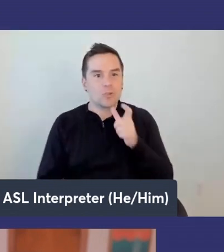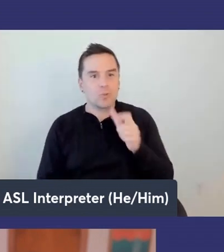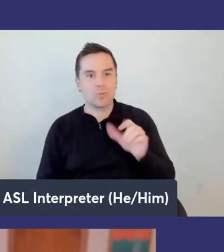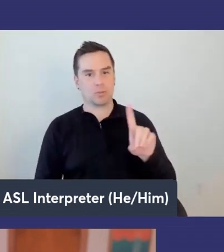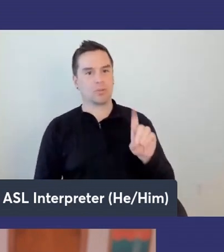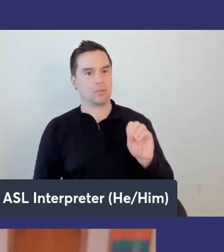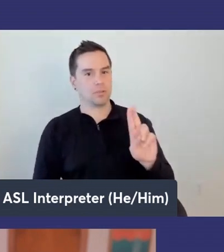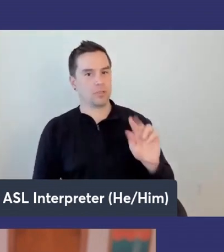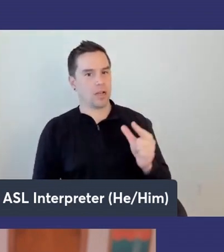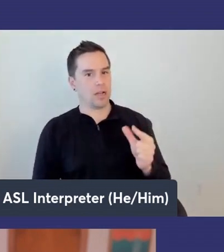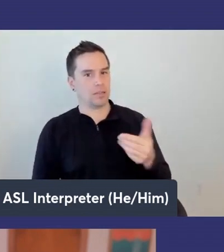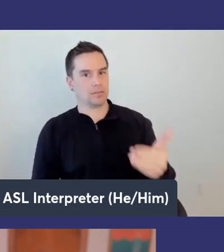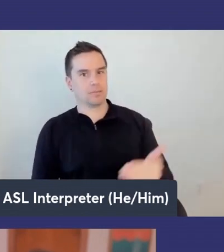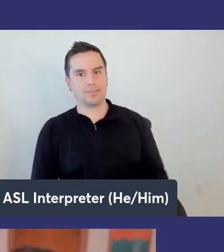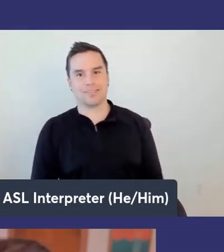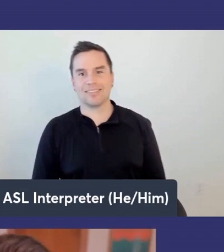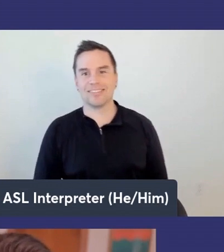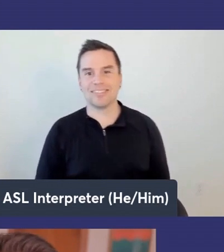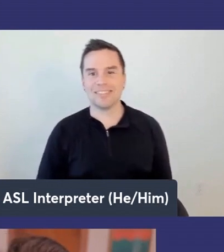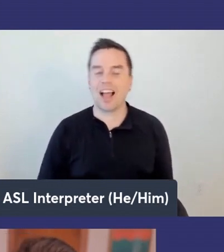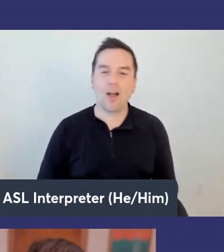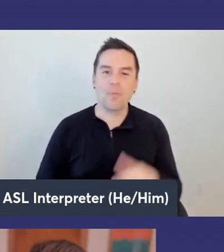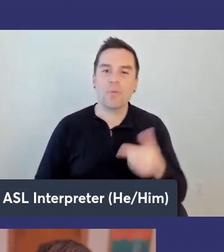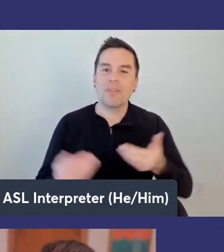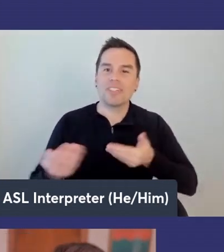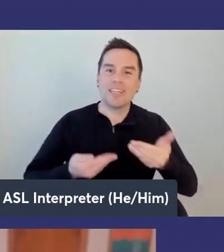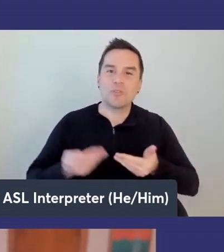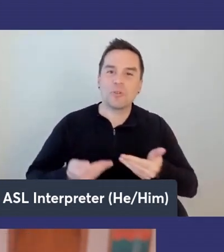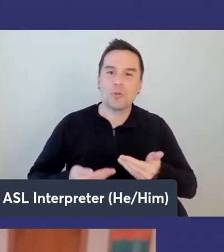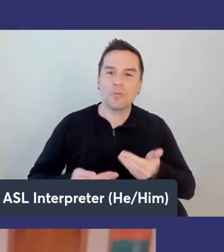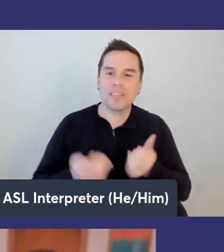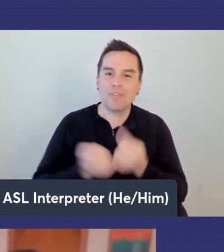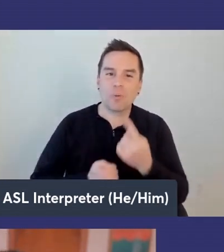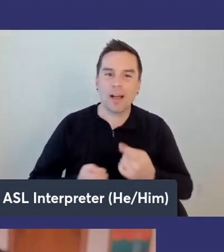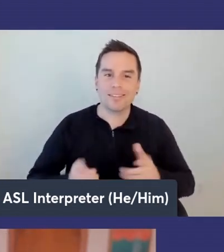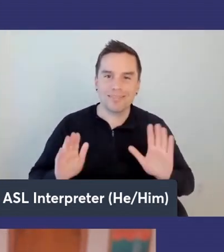Yeah. Well, we got to do intros first. Yeah.